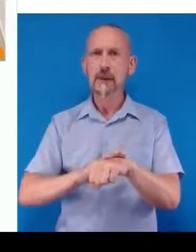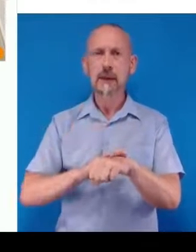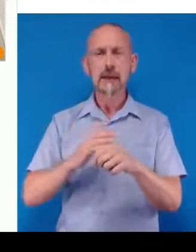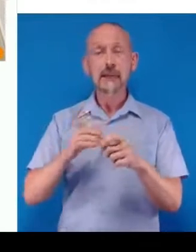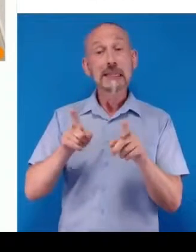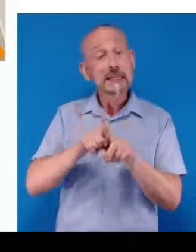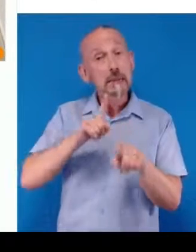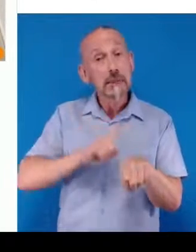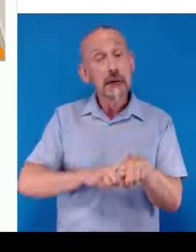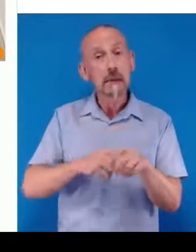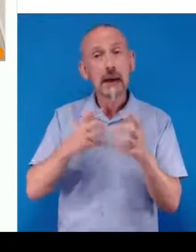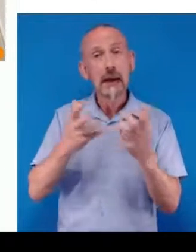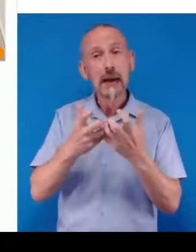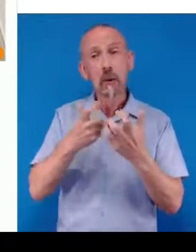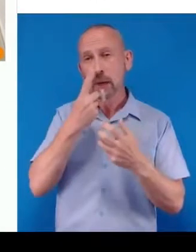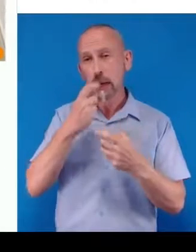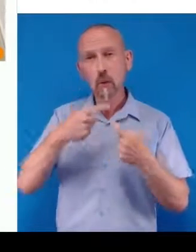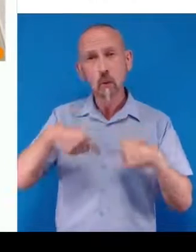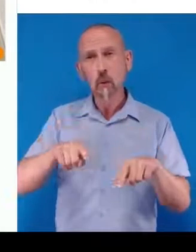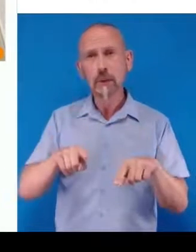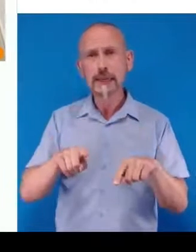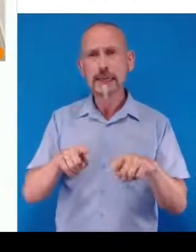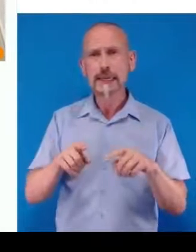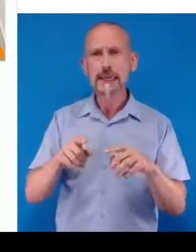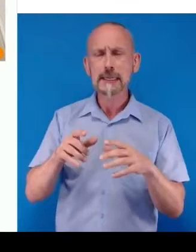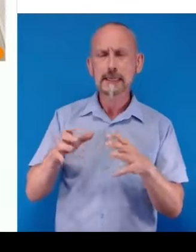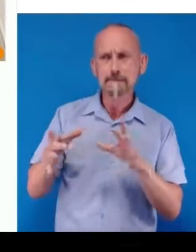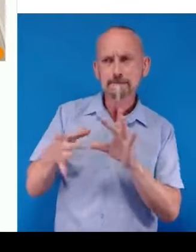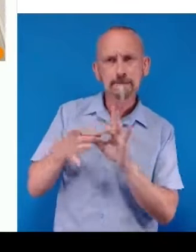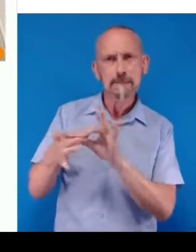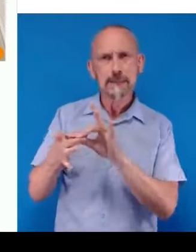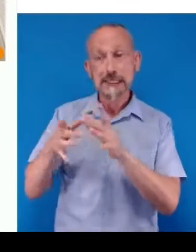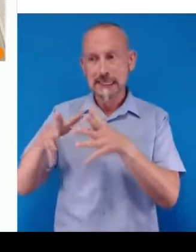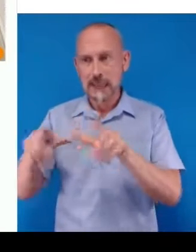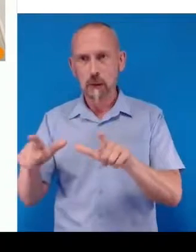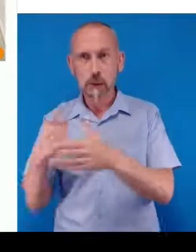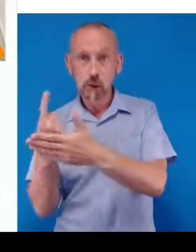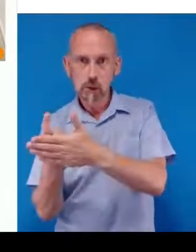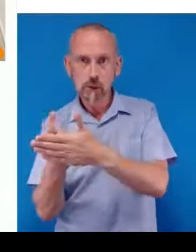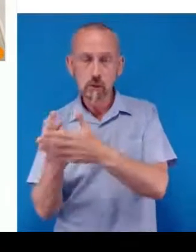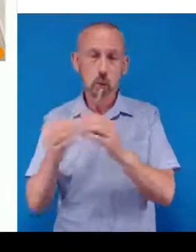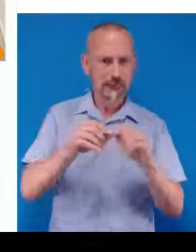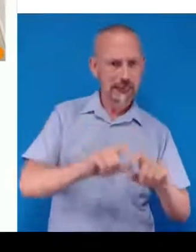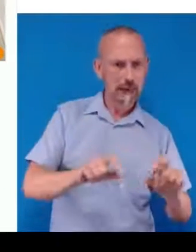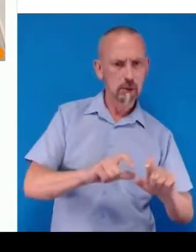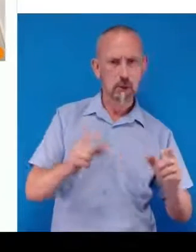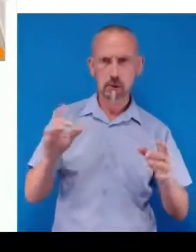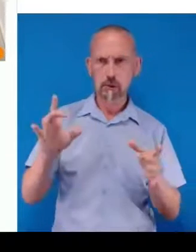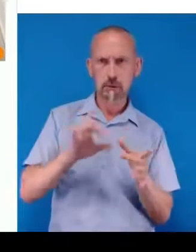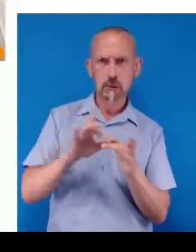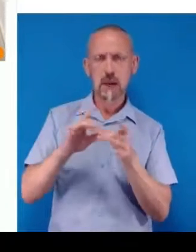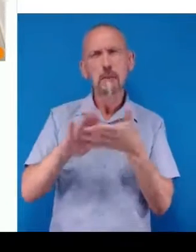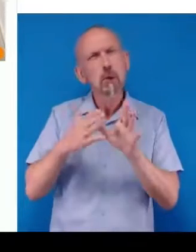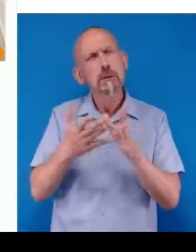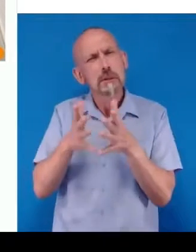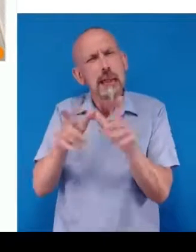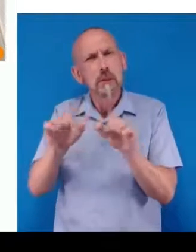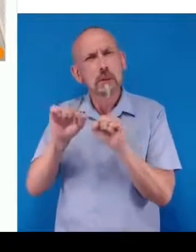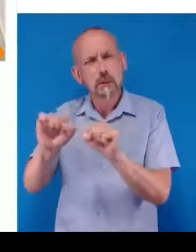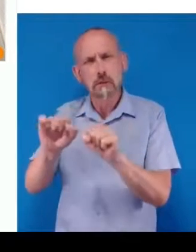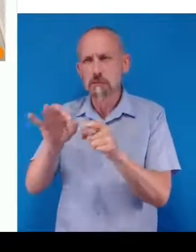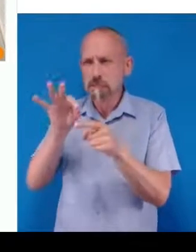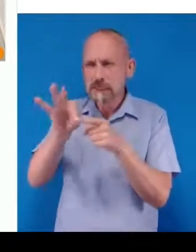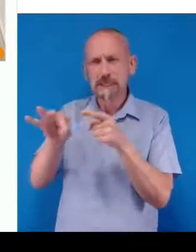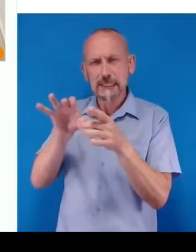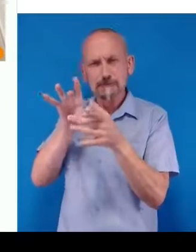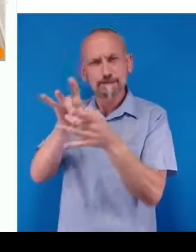sign language with captions? Because sign language it's very particular in terms of the audience, but we